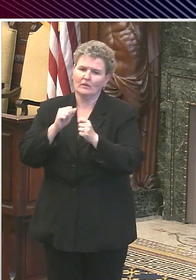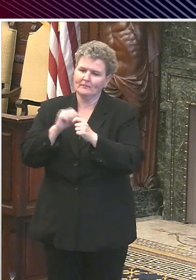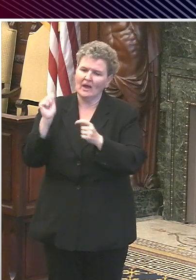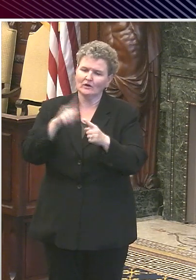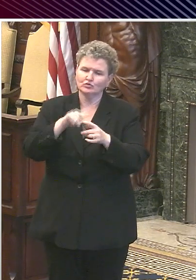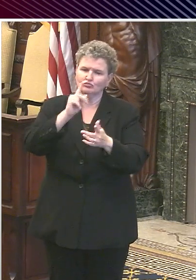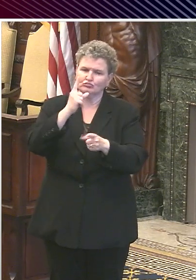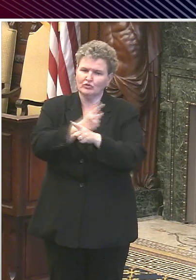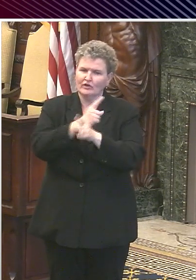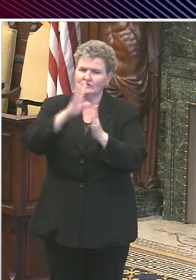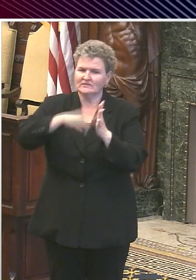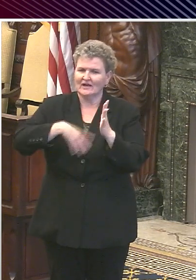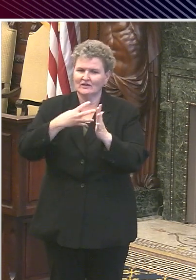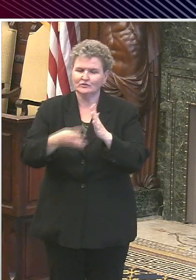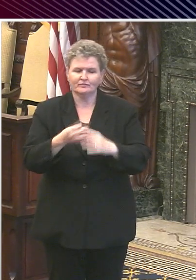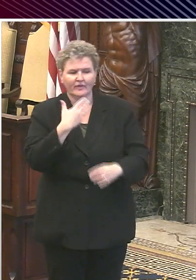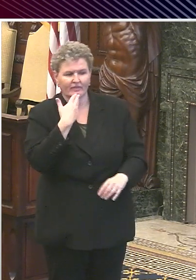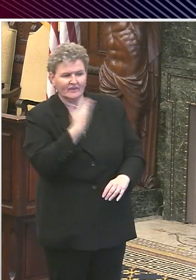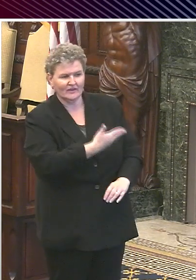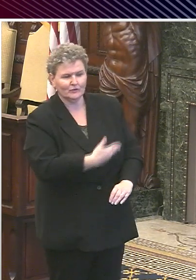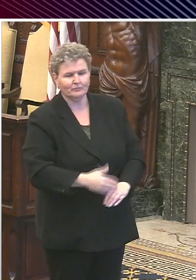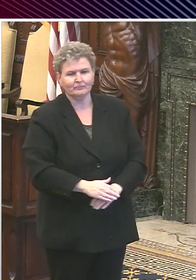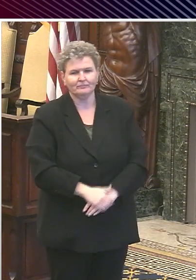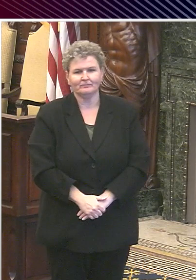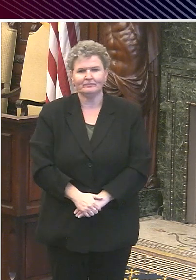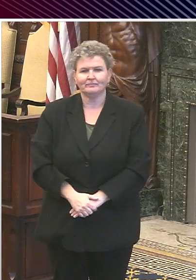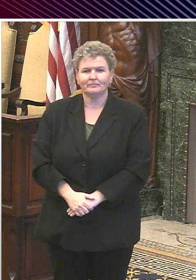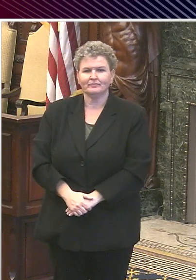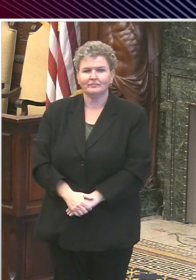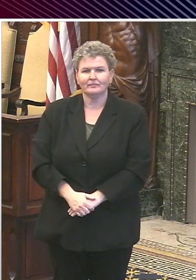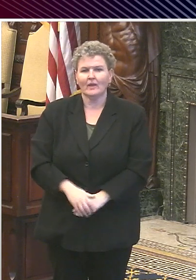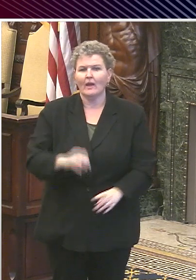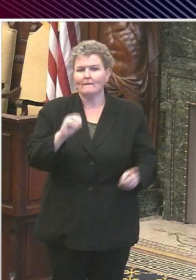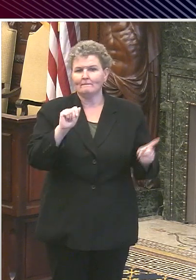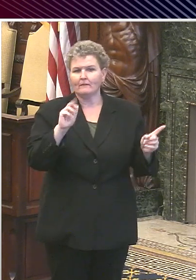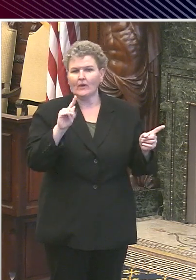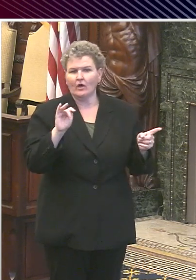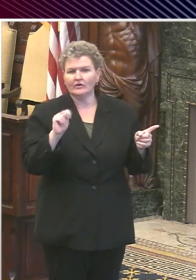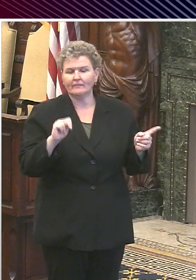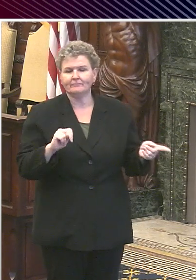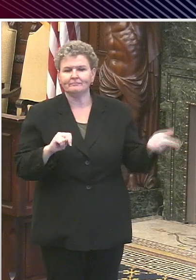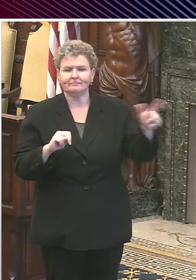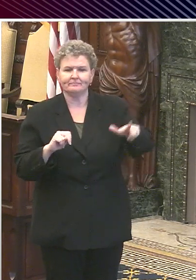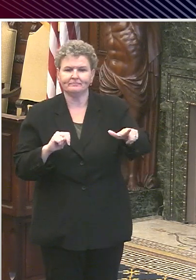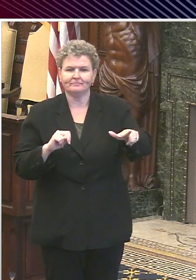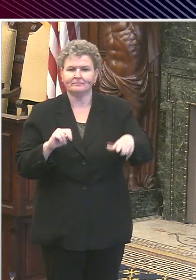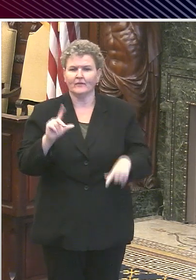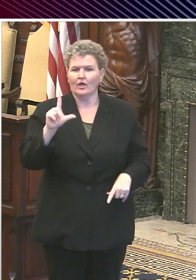Thank you. All right, thank you, Martin. Let's go to Lauren Make of NBC 10.